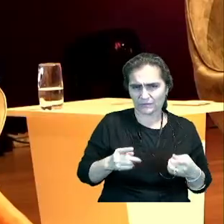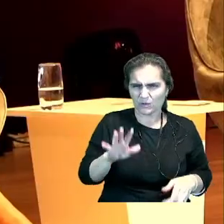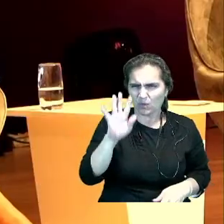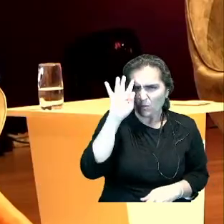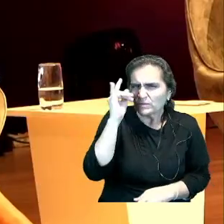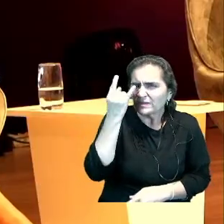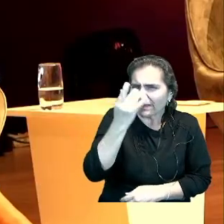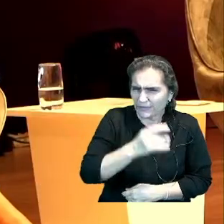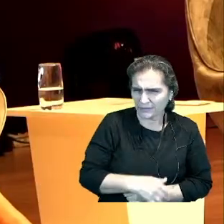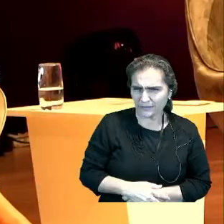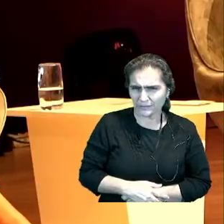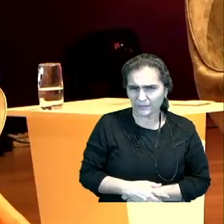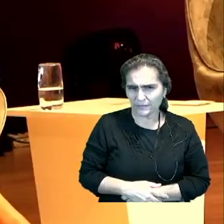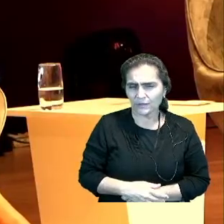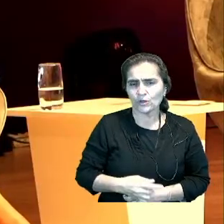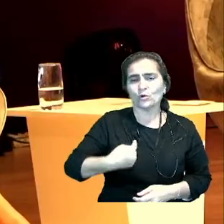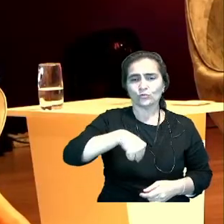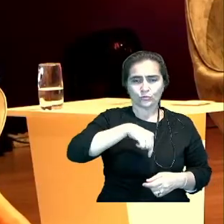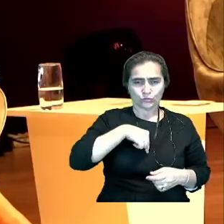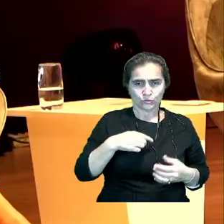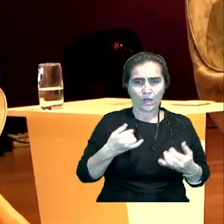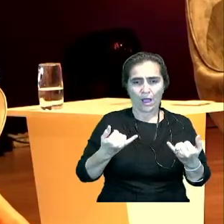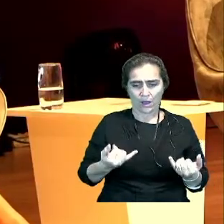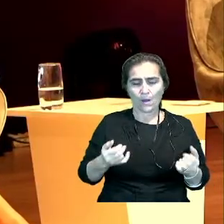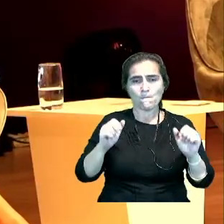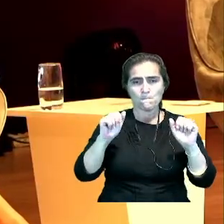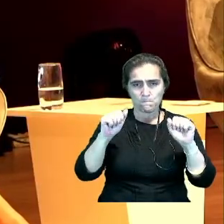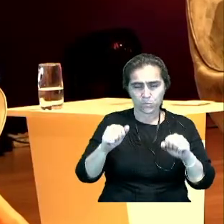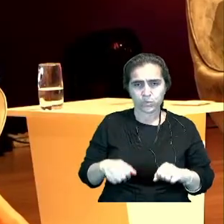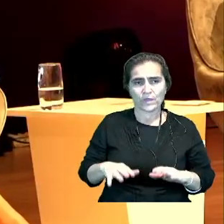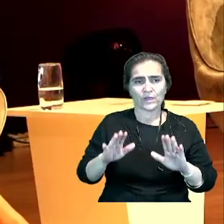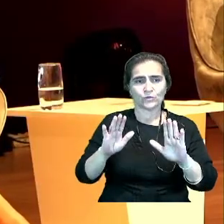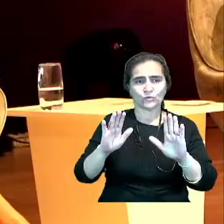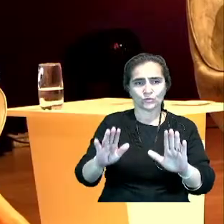follow. And how do we know the order of these, or which one is more appealing or important?